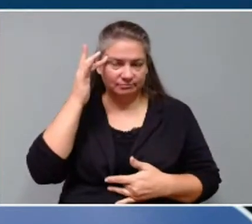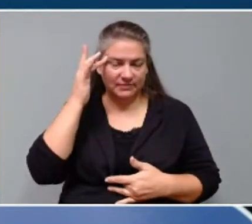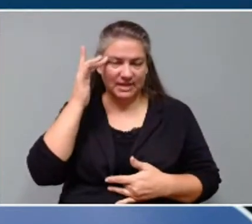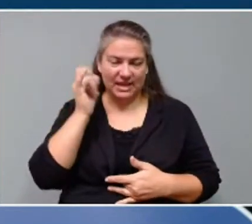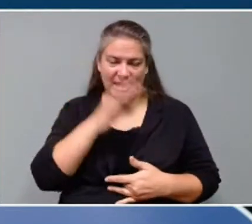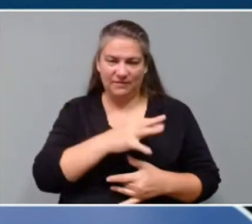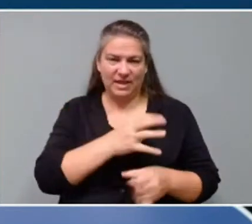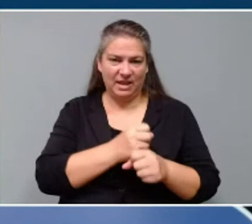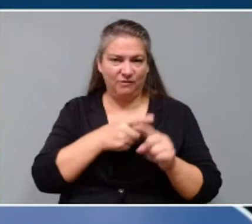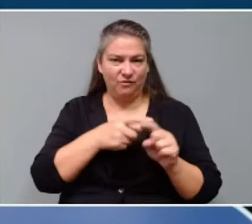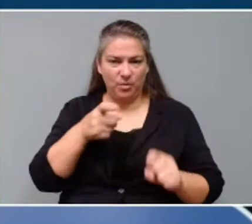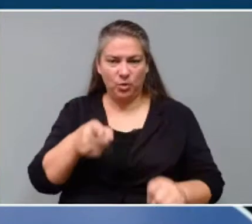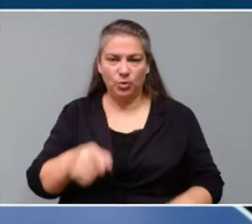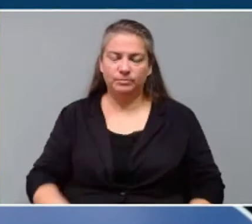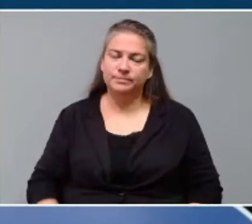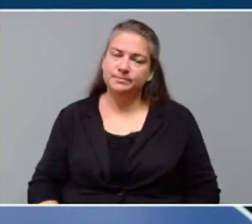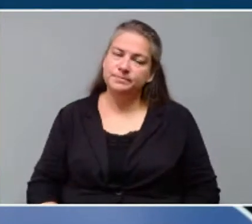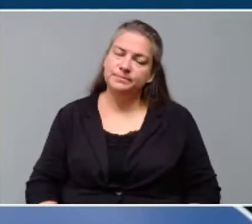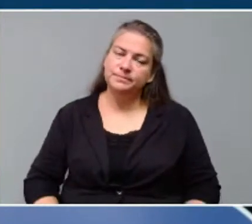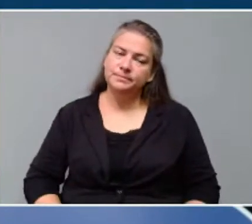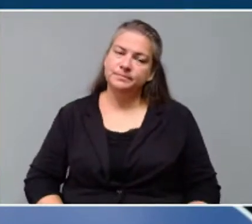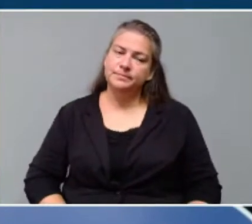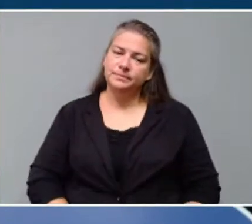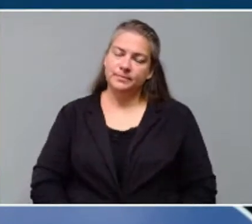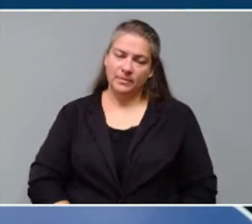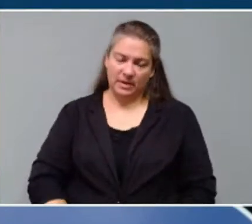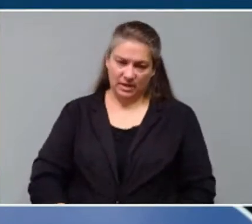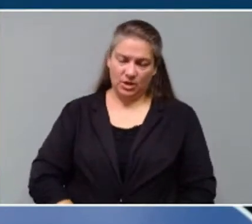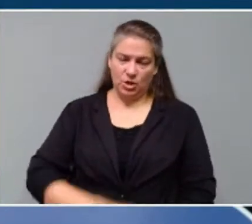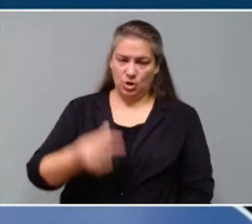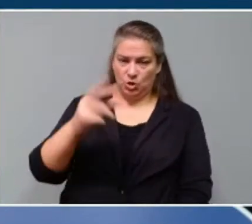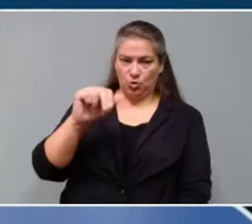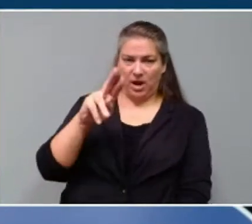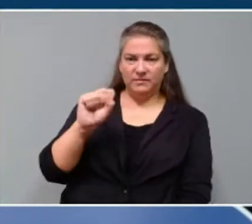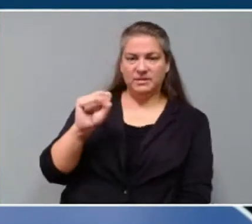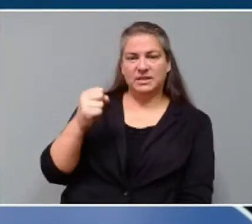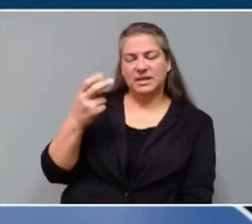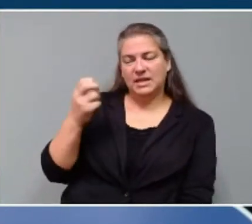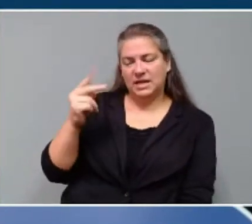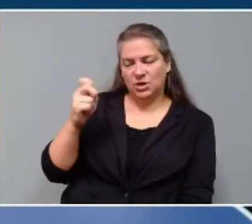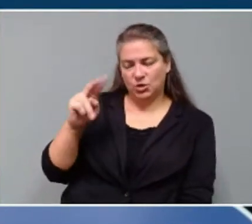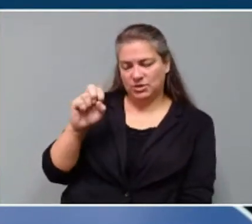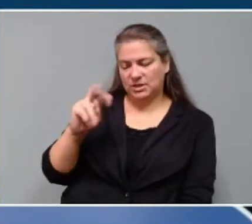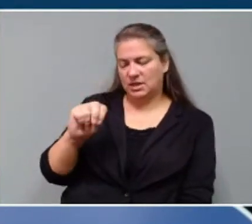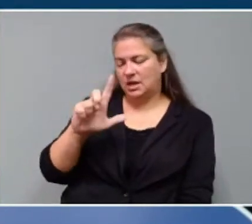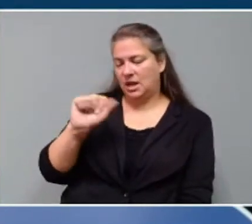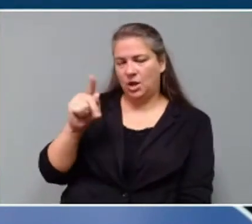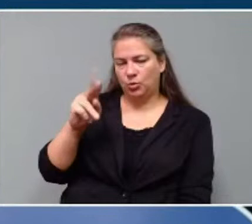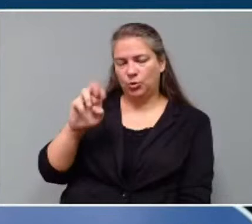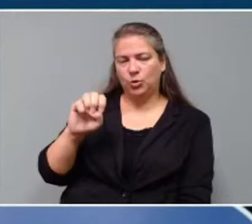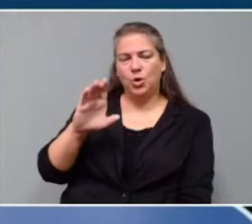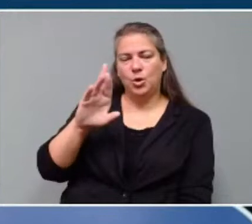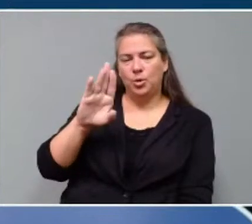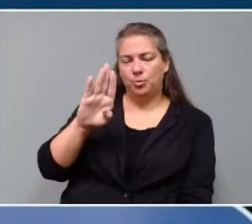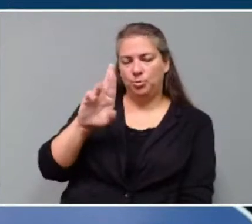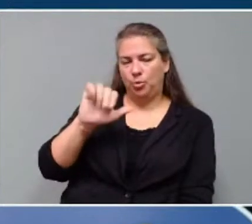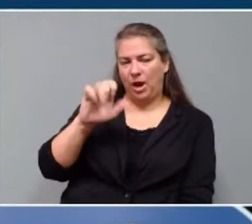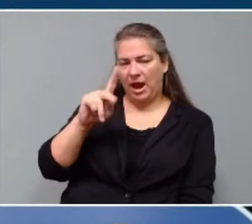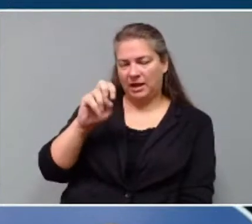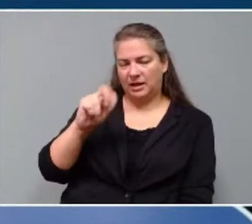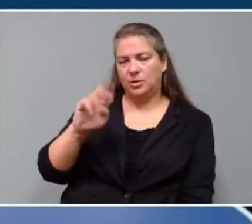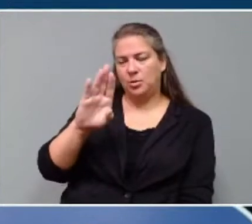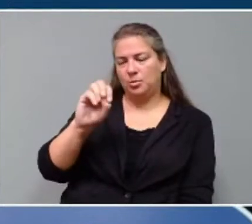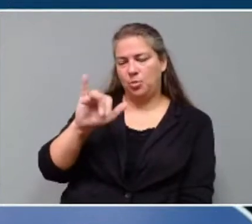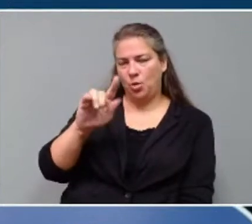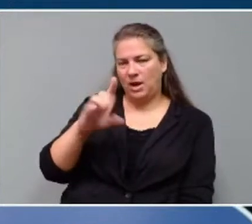you. Going over 40% now, though: Graves, Henderson, LaRue, Bracken, Boyd, and Knott. And what this tells me